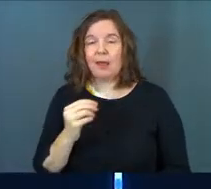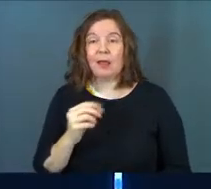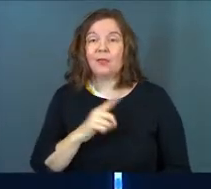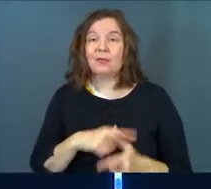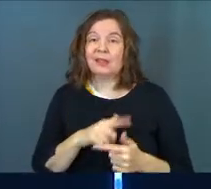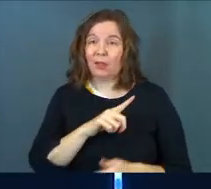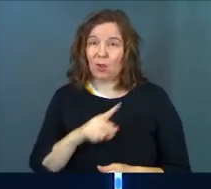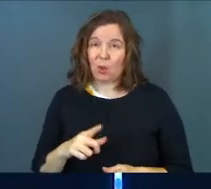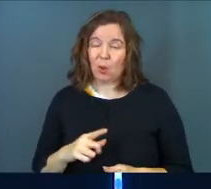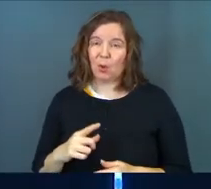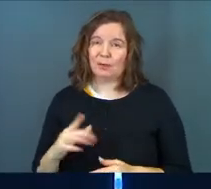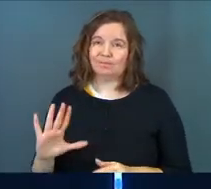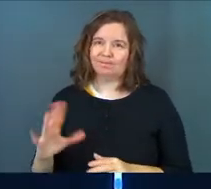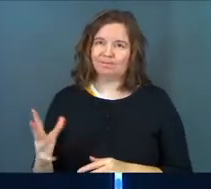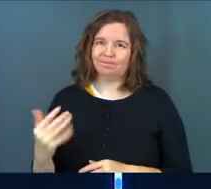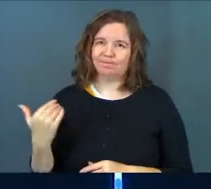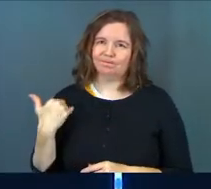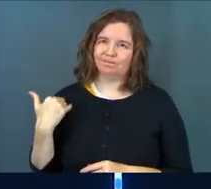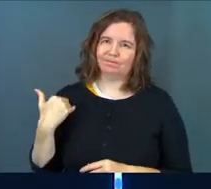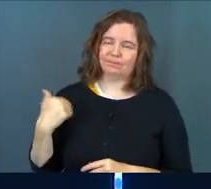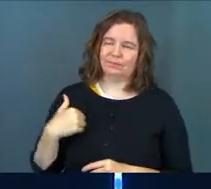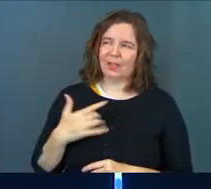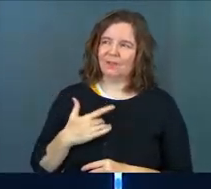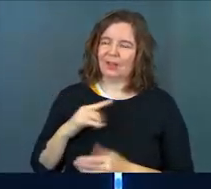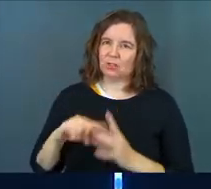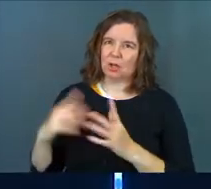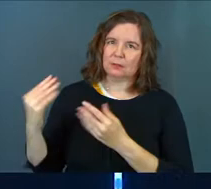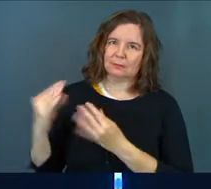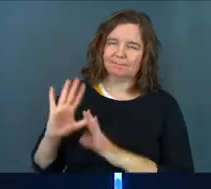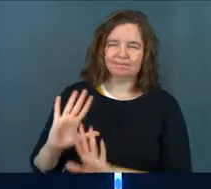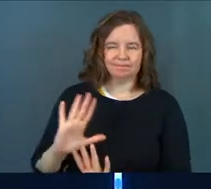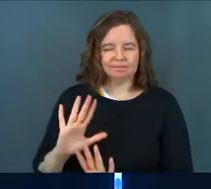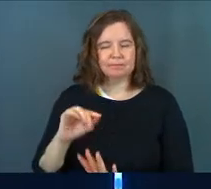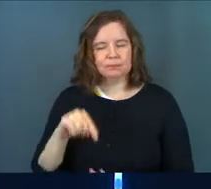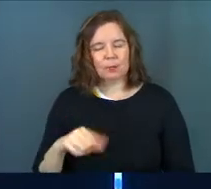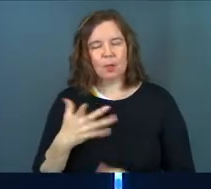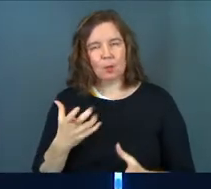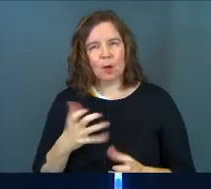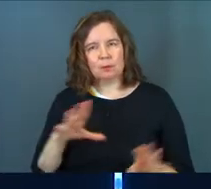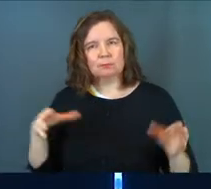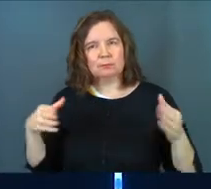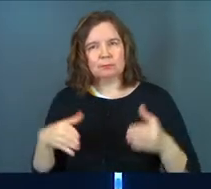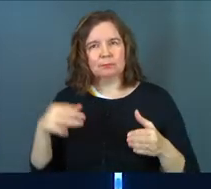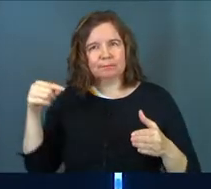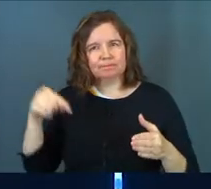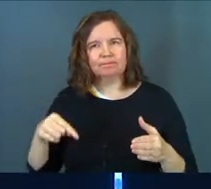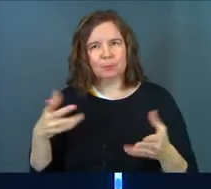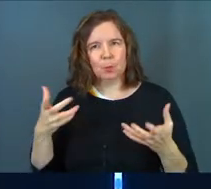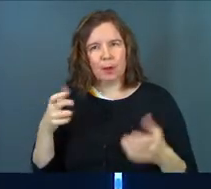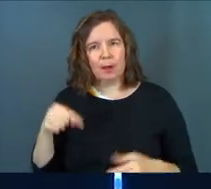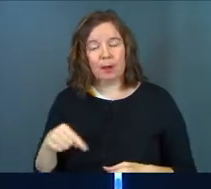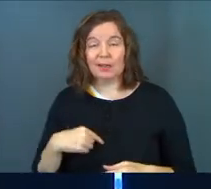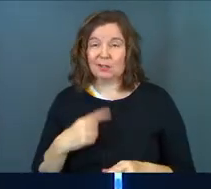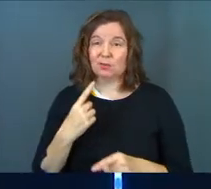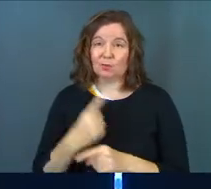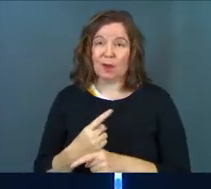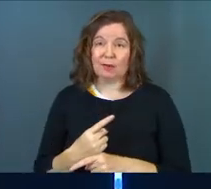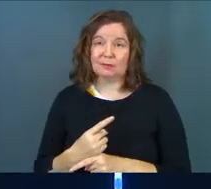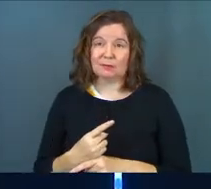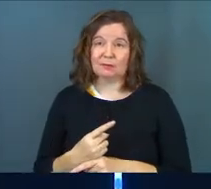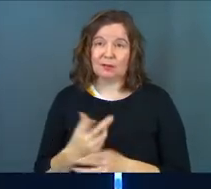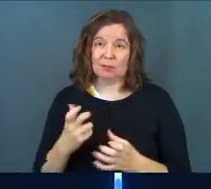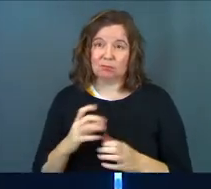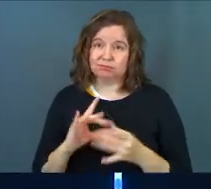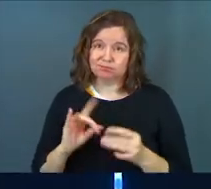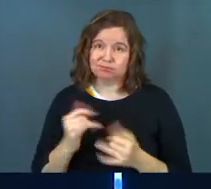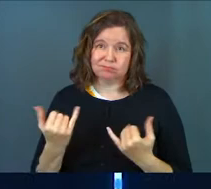And then the Lord kind of got a hold of me, and I felt like he started to speak and said, no, this is where I want you. And it's right where I want